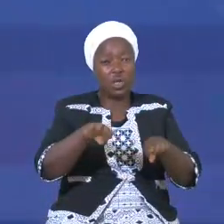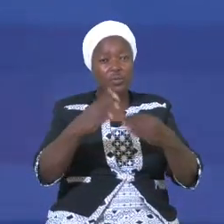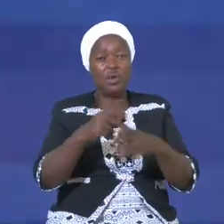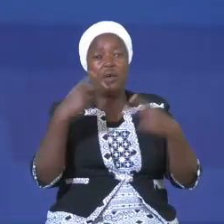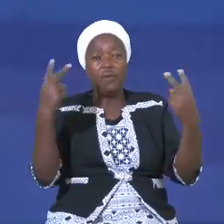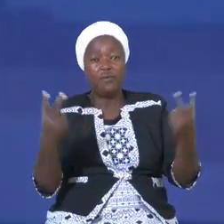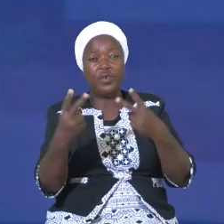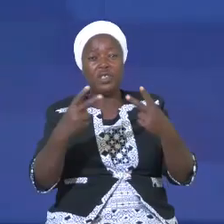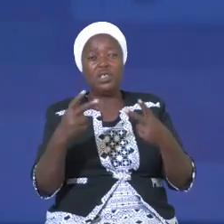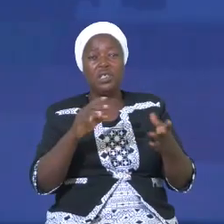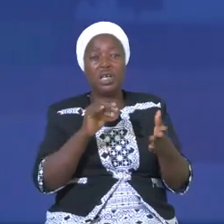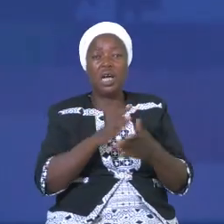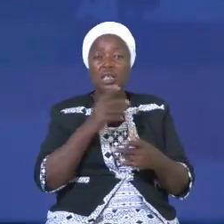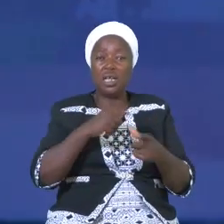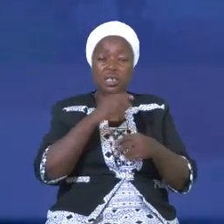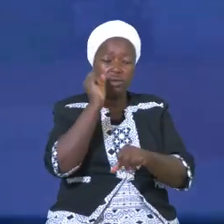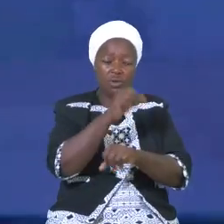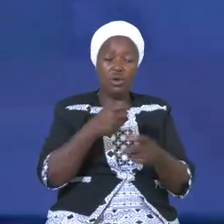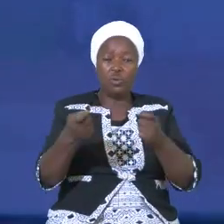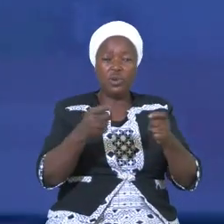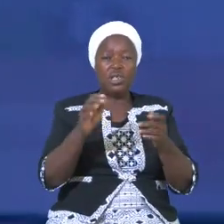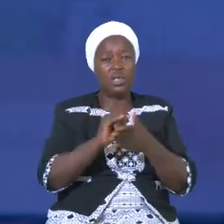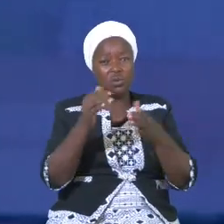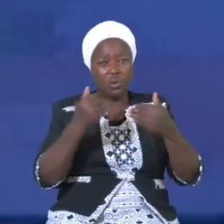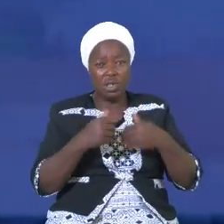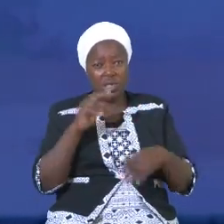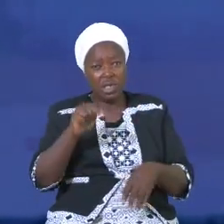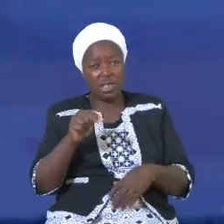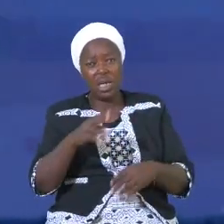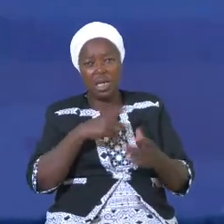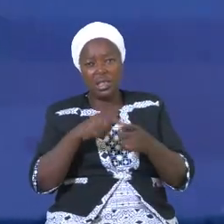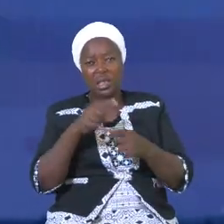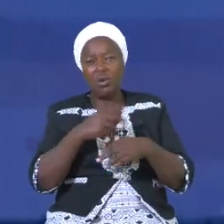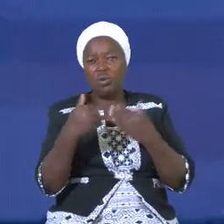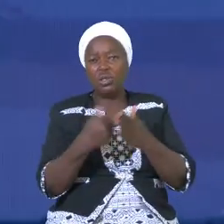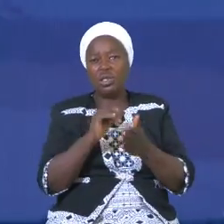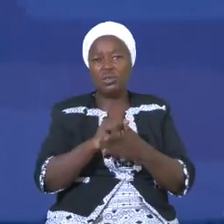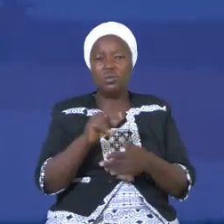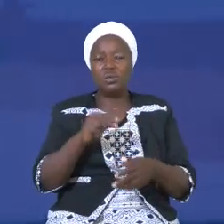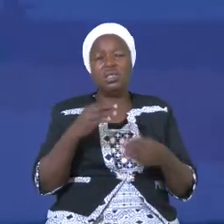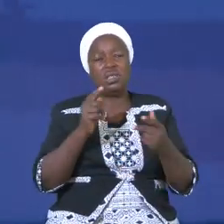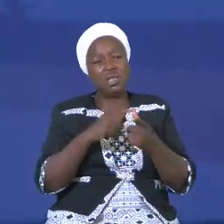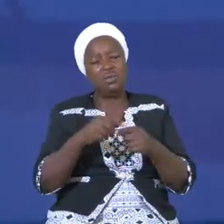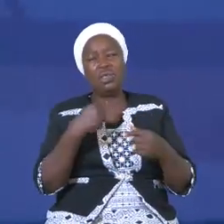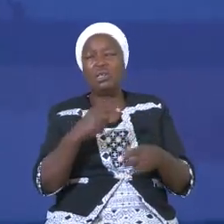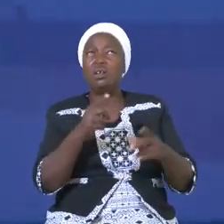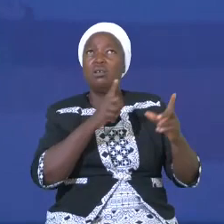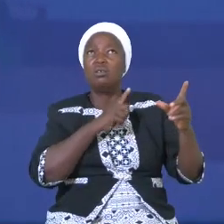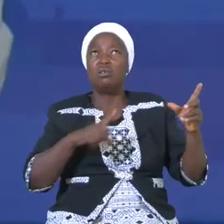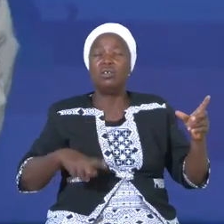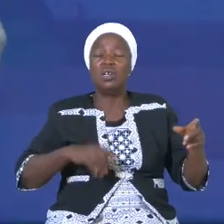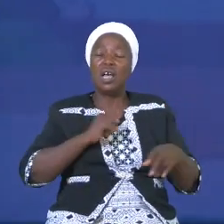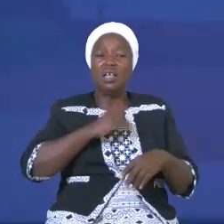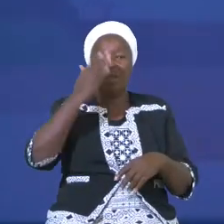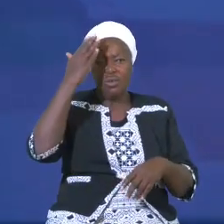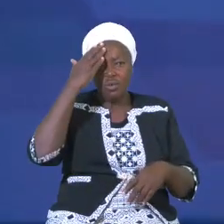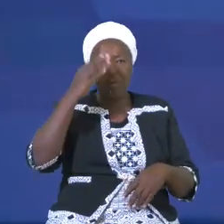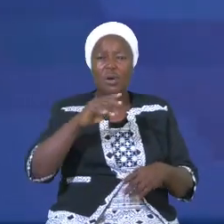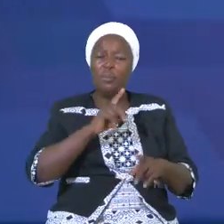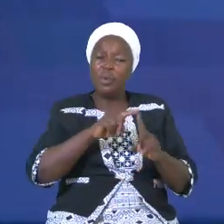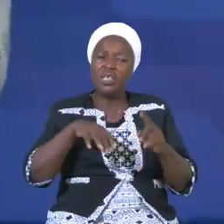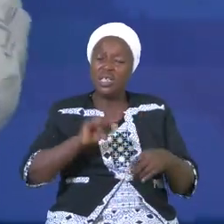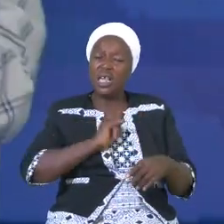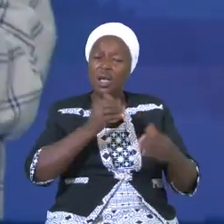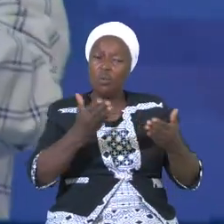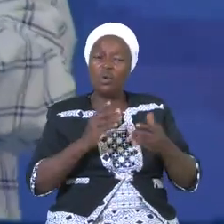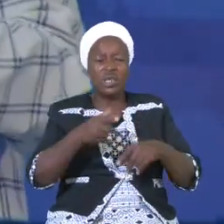victory and the dominion it sees your heart and you say god are you there i want a better life i